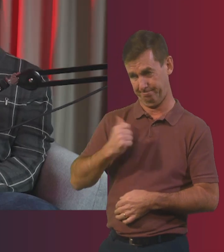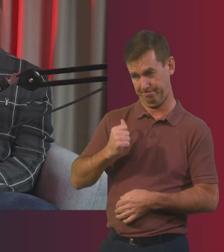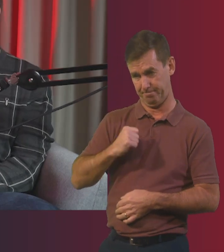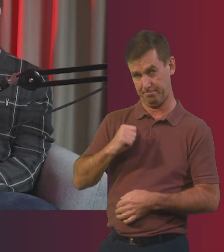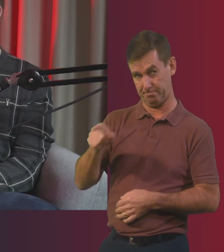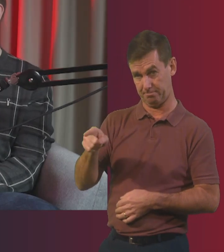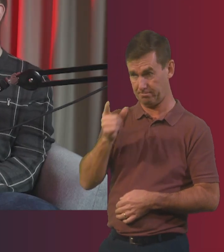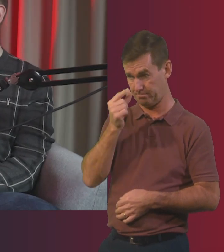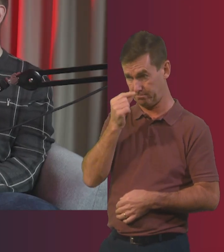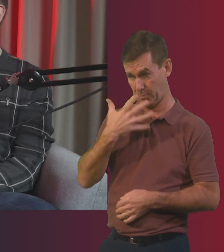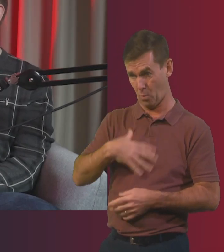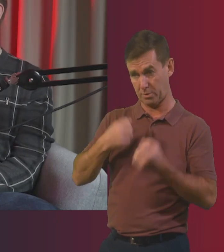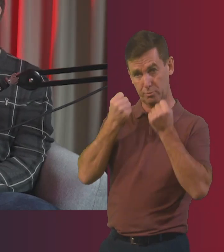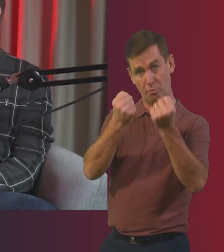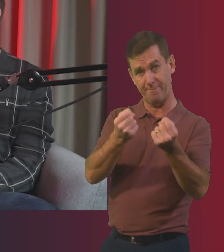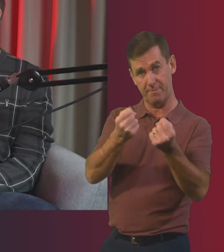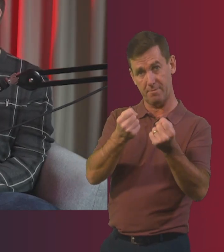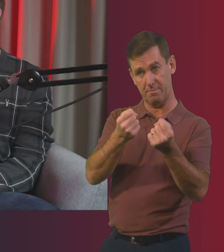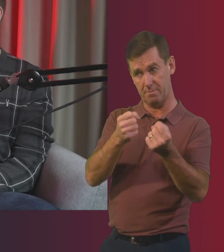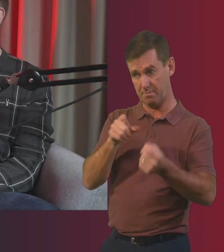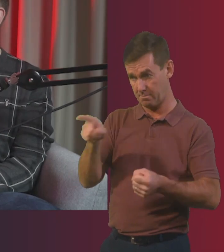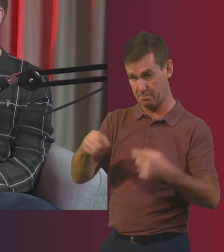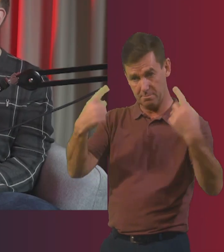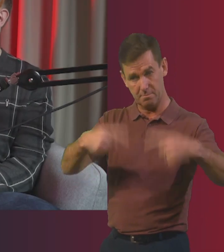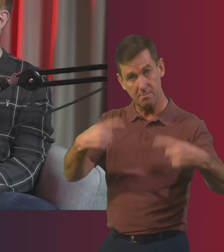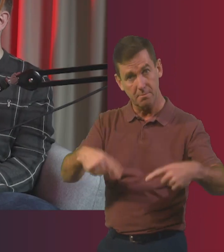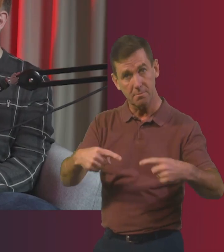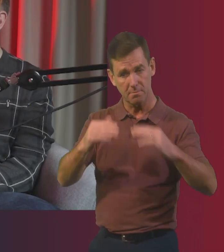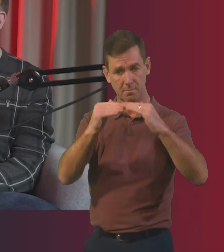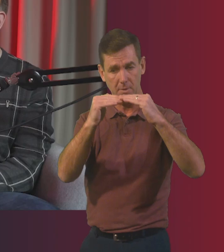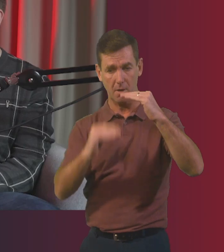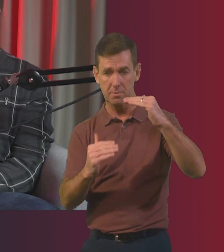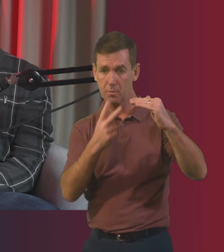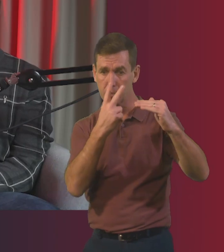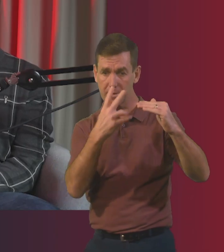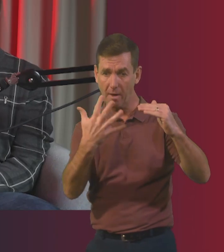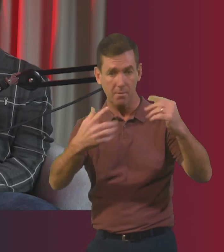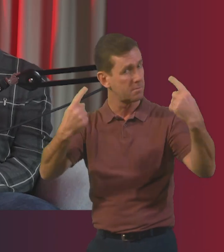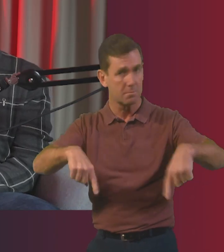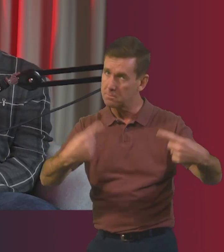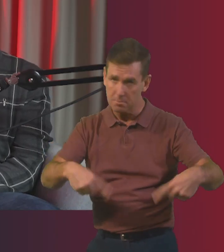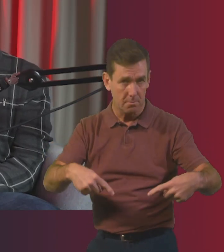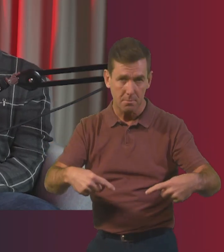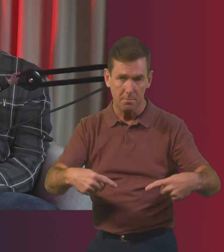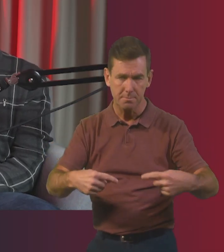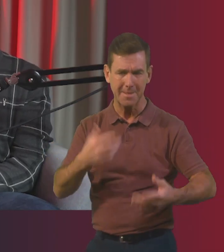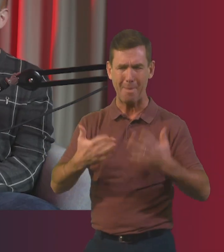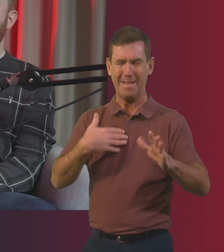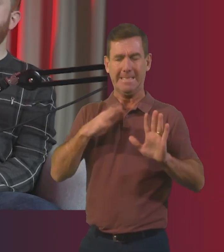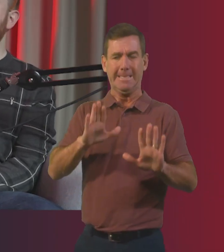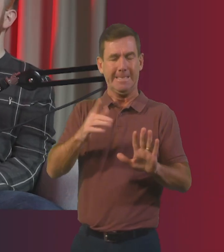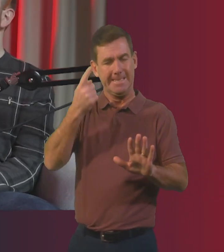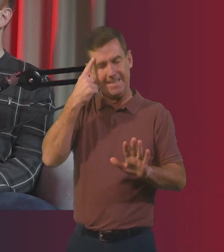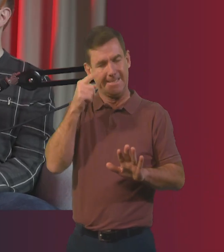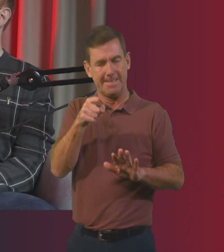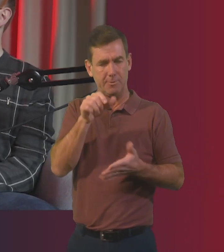drive the car? And if so, is it one that they can drive? Is it one that's suitable for under 25s? If not, maybe you have to think about that. The